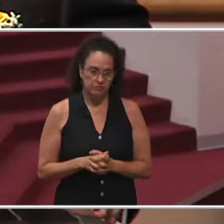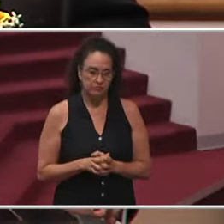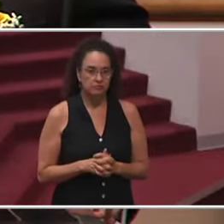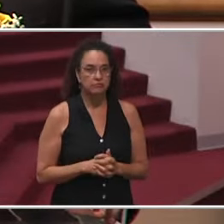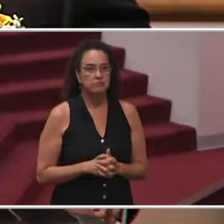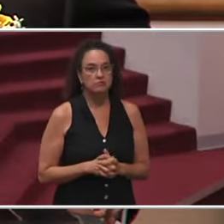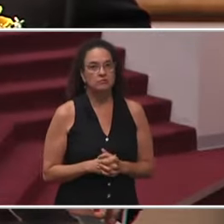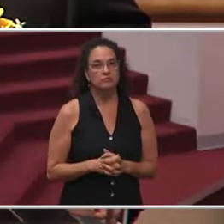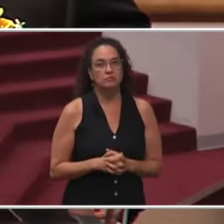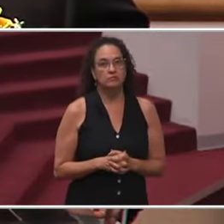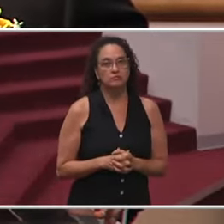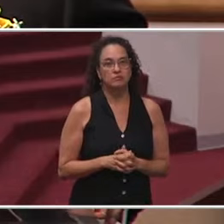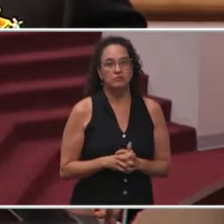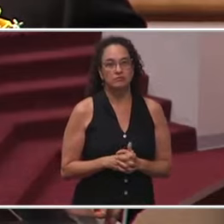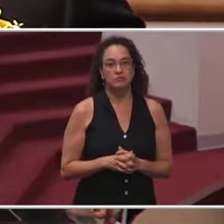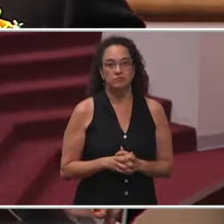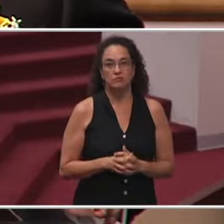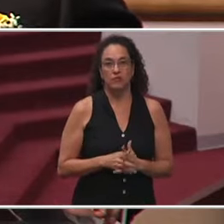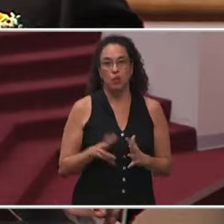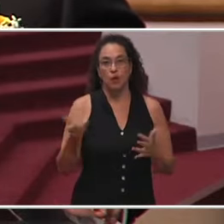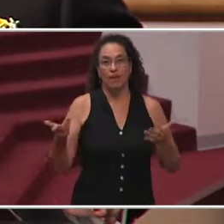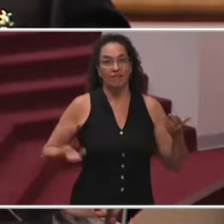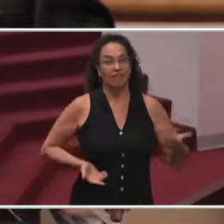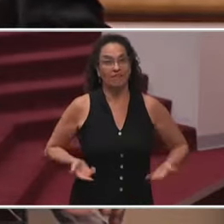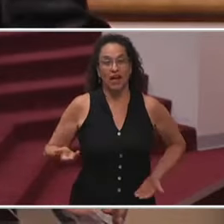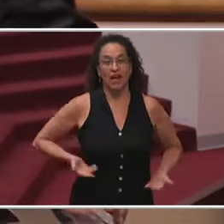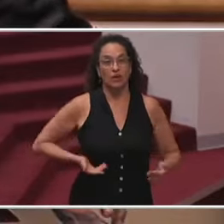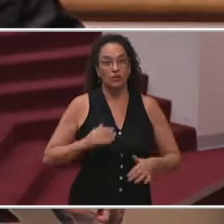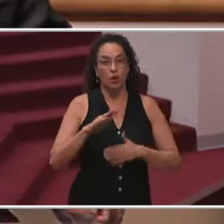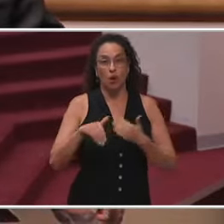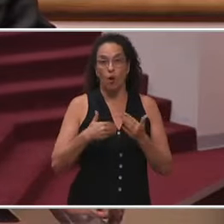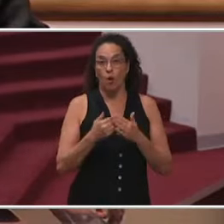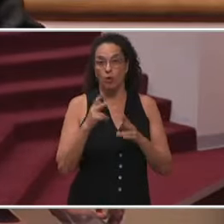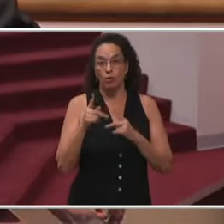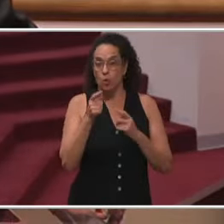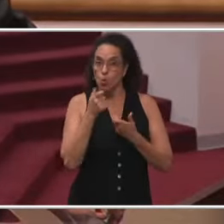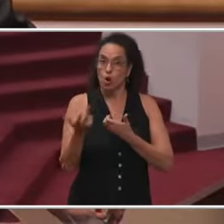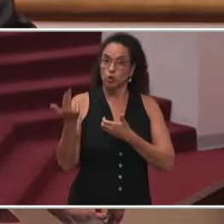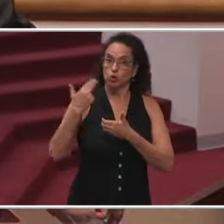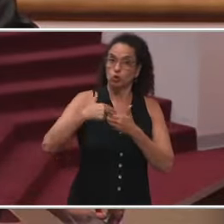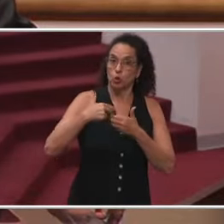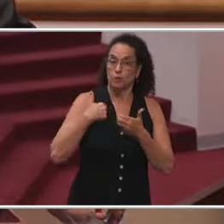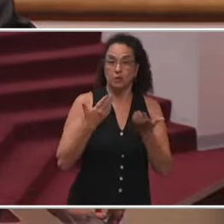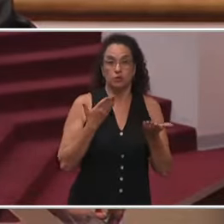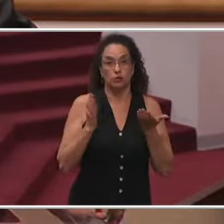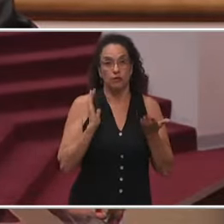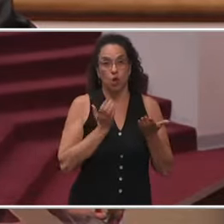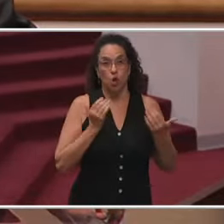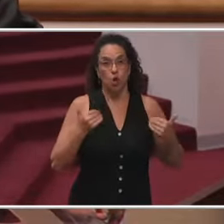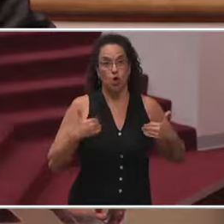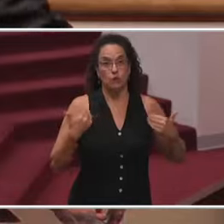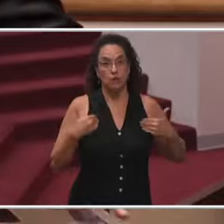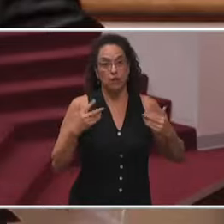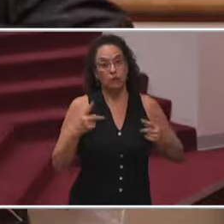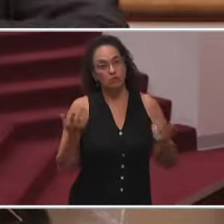And I want to invite all the associates who are interested, who want to join me in serving our young people, to do